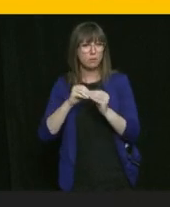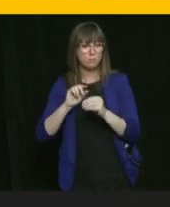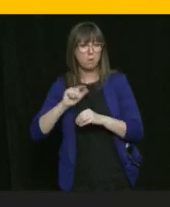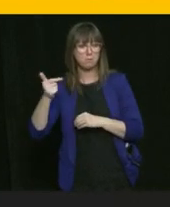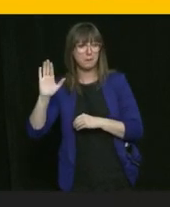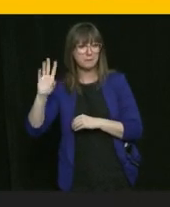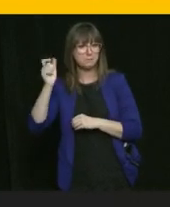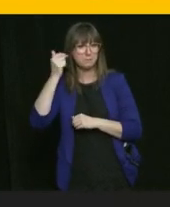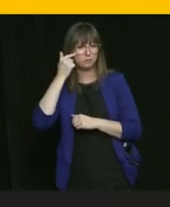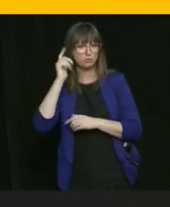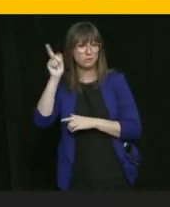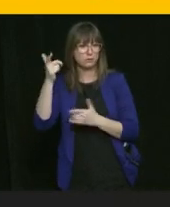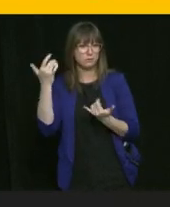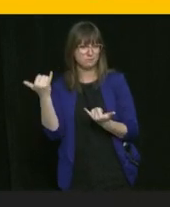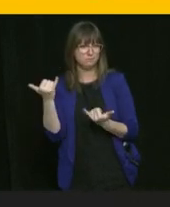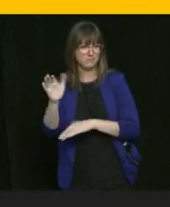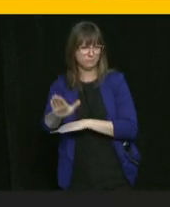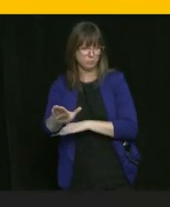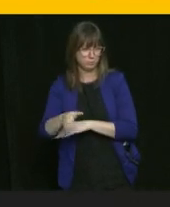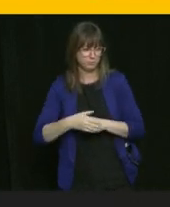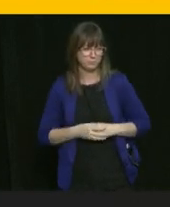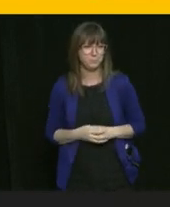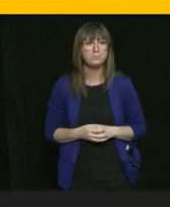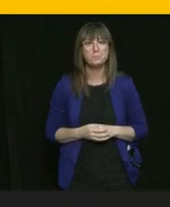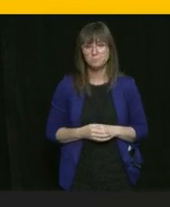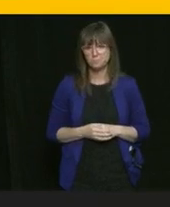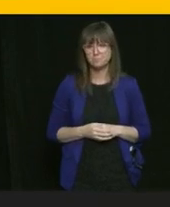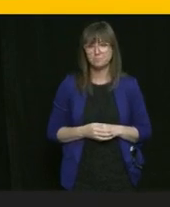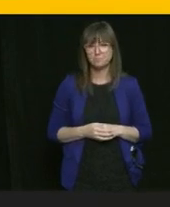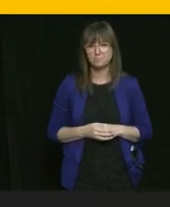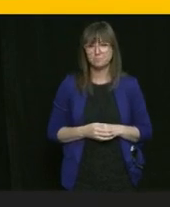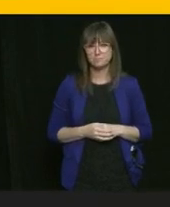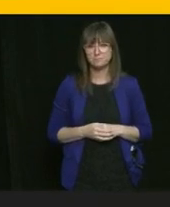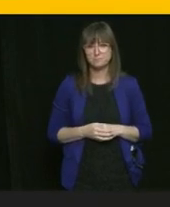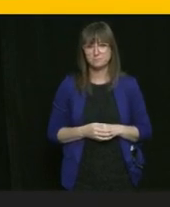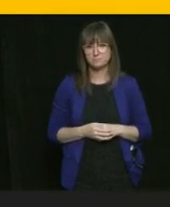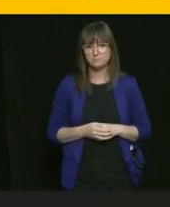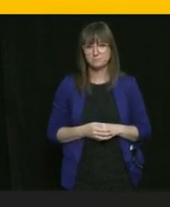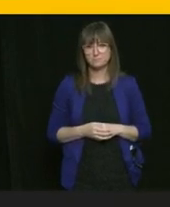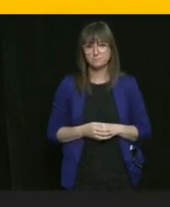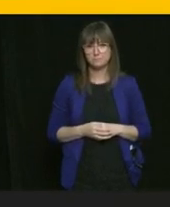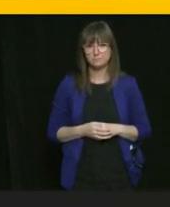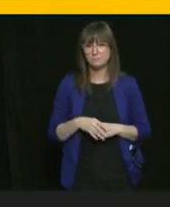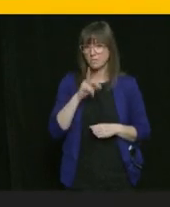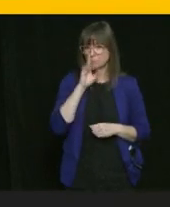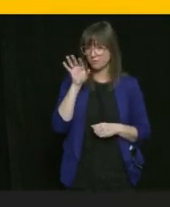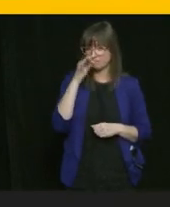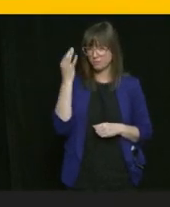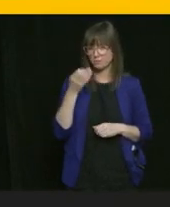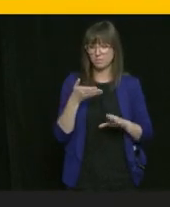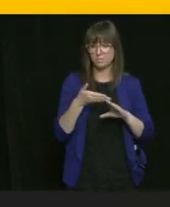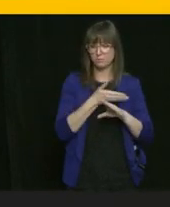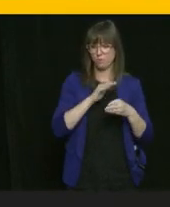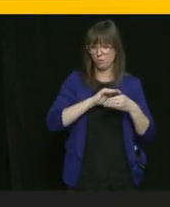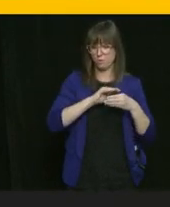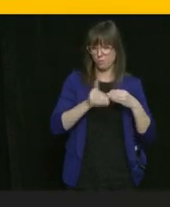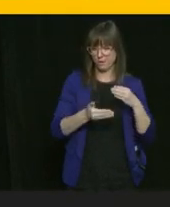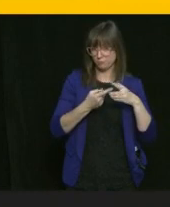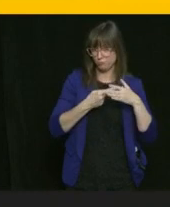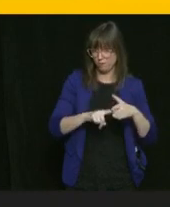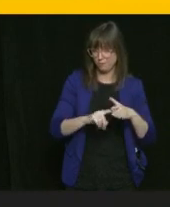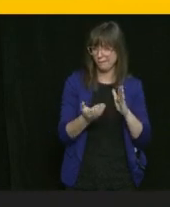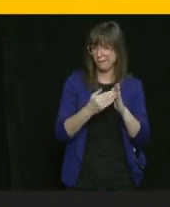Avant la fin de semaine, Before the weekend, I would like to